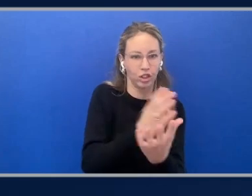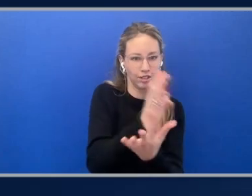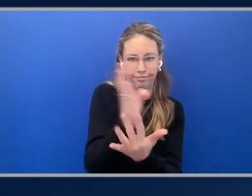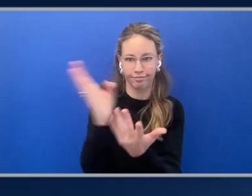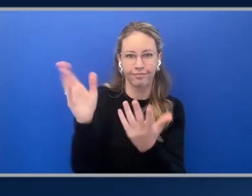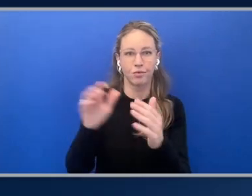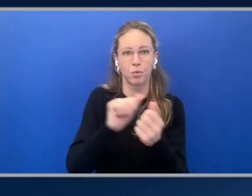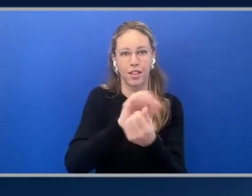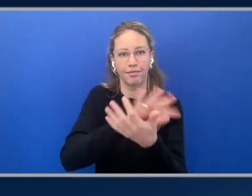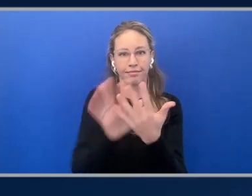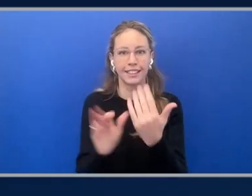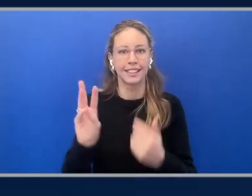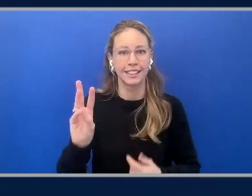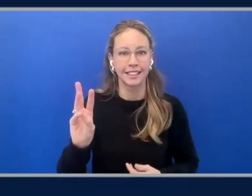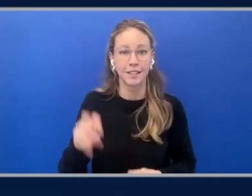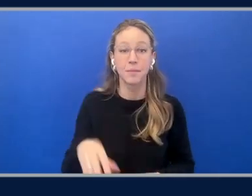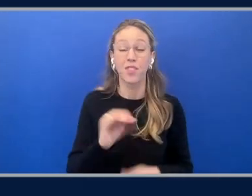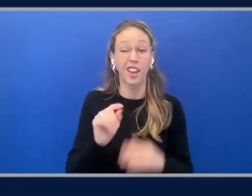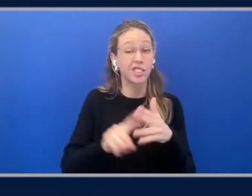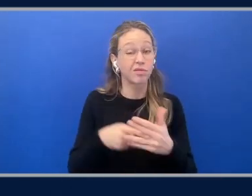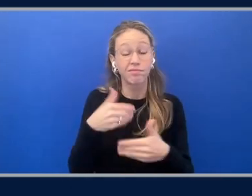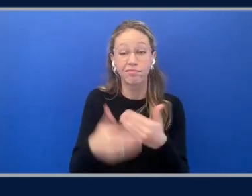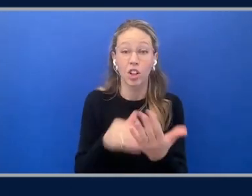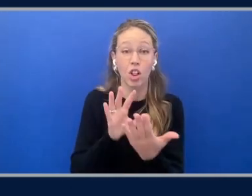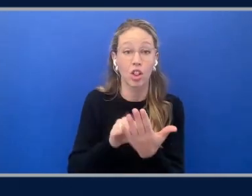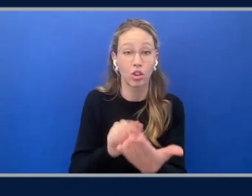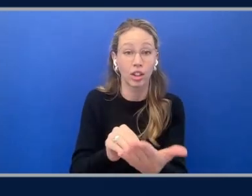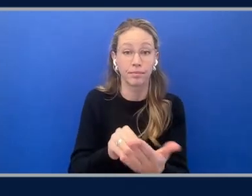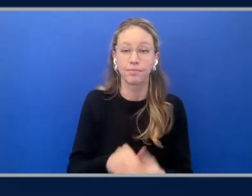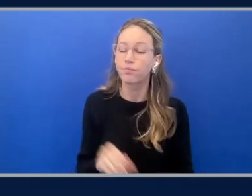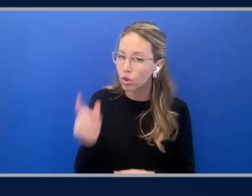potentially. Yeah. And start learning. Security is such a